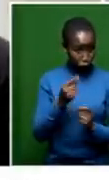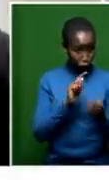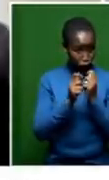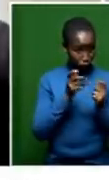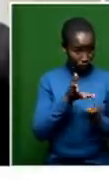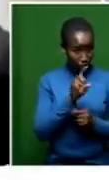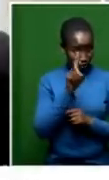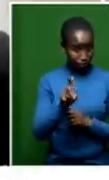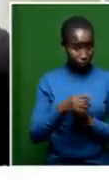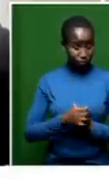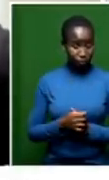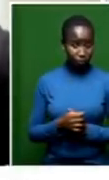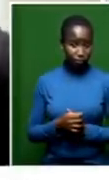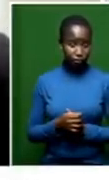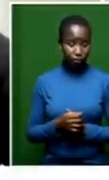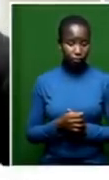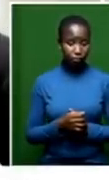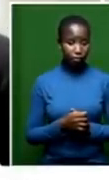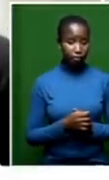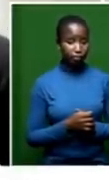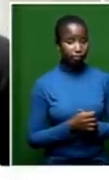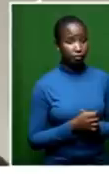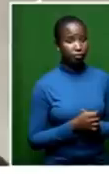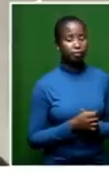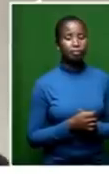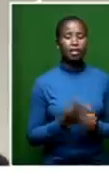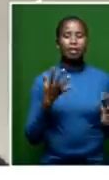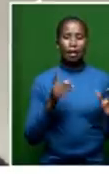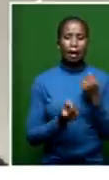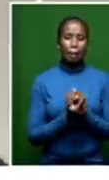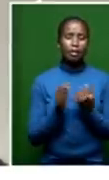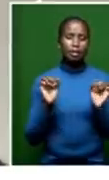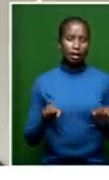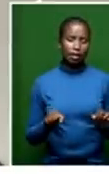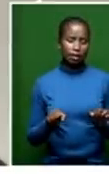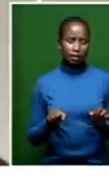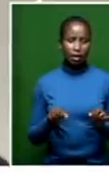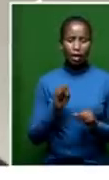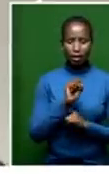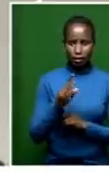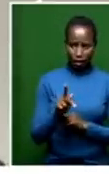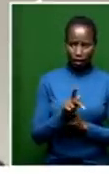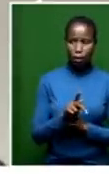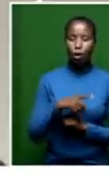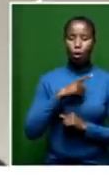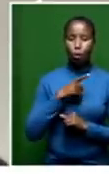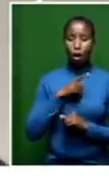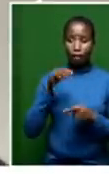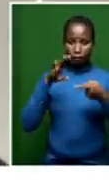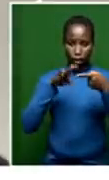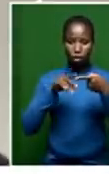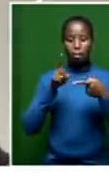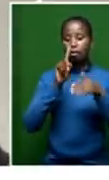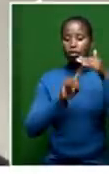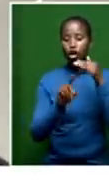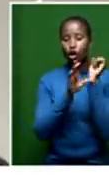We're proceeding well in that regard. That has been done, Sakina. Firstly, it starts with the Constitutional Court made